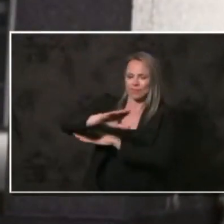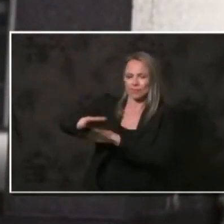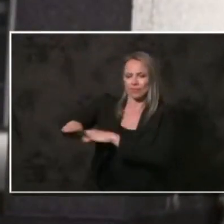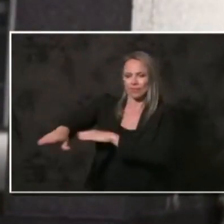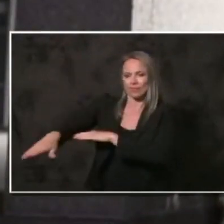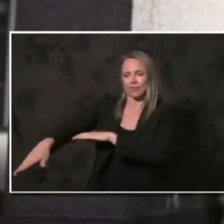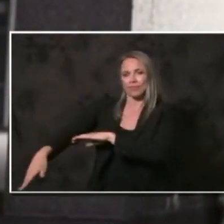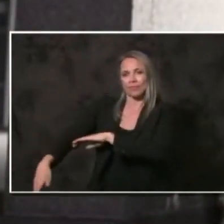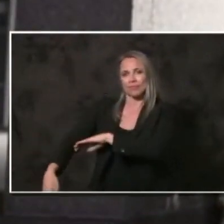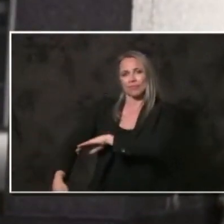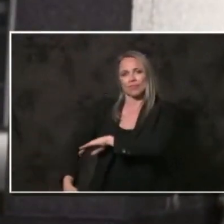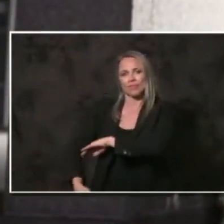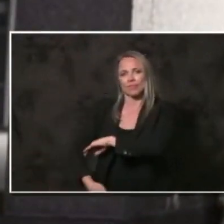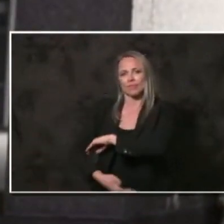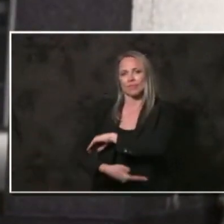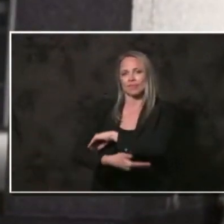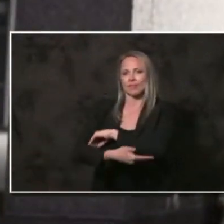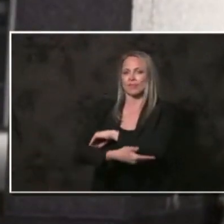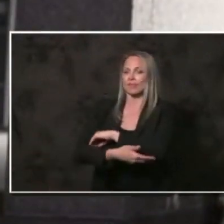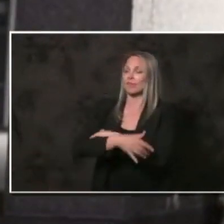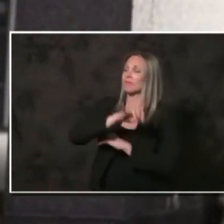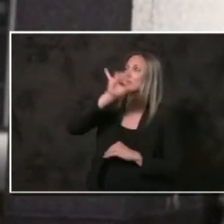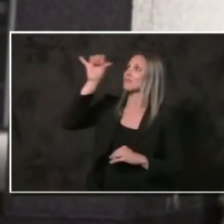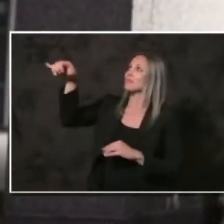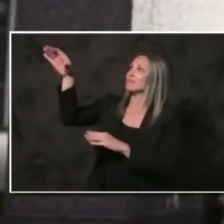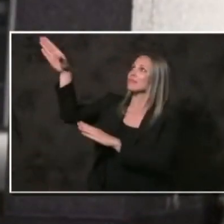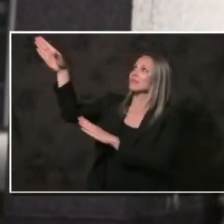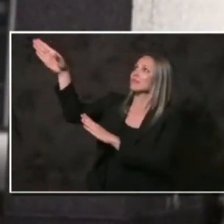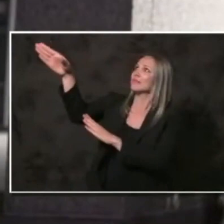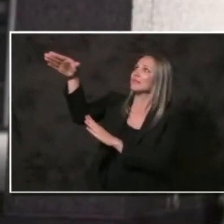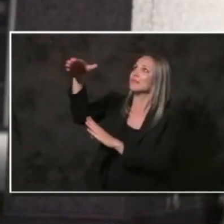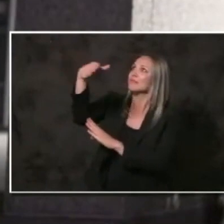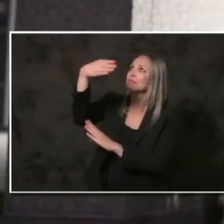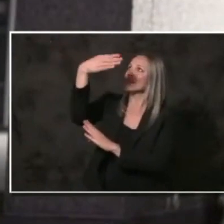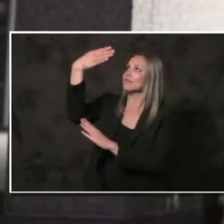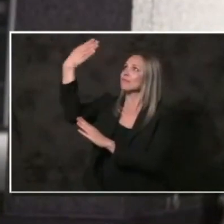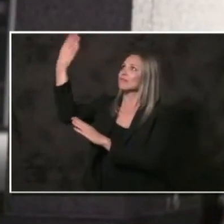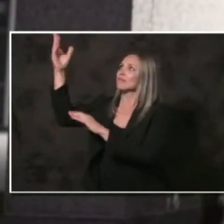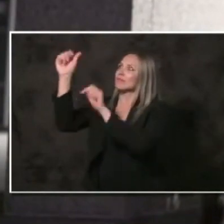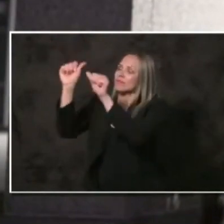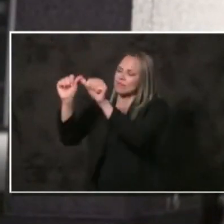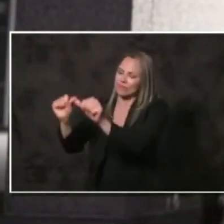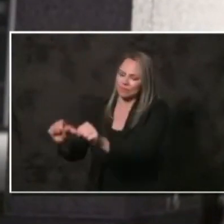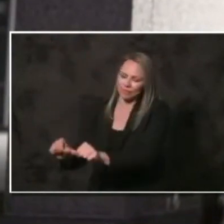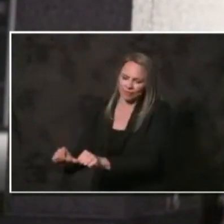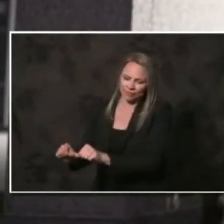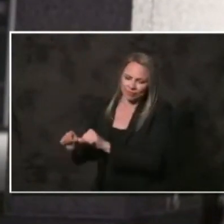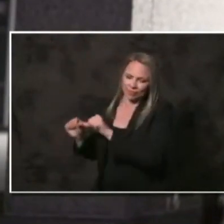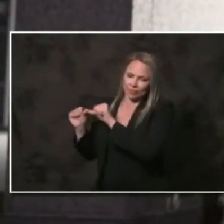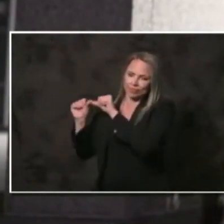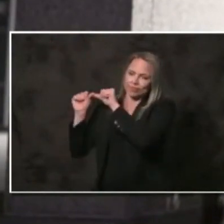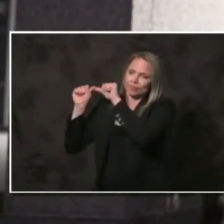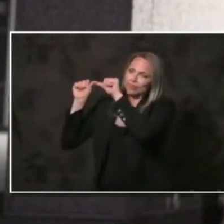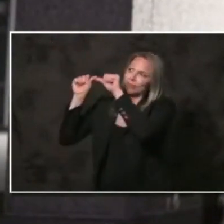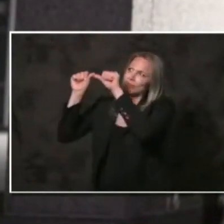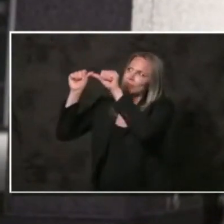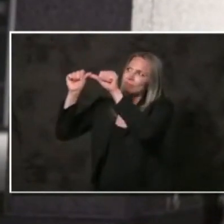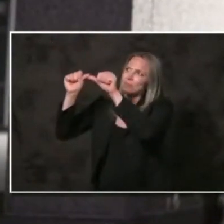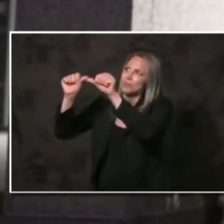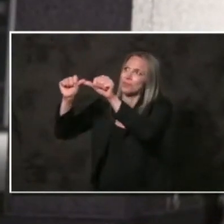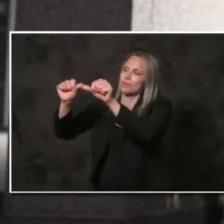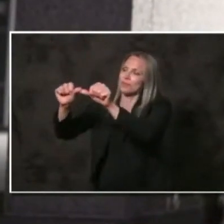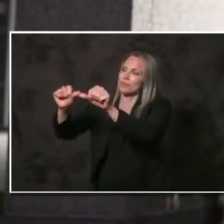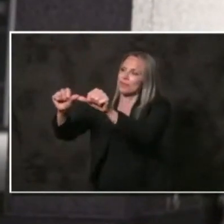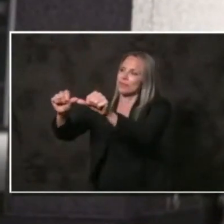the night that our flag was still there.